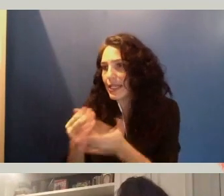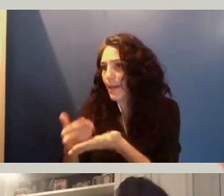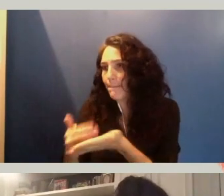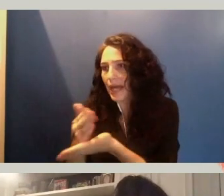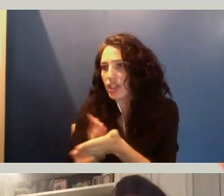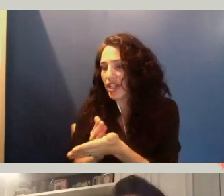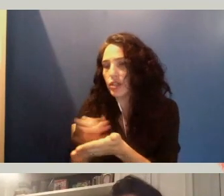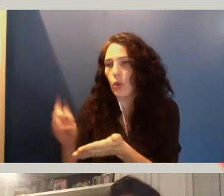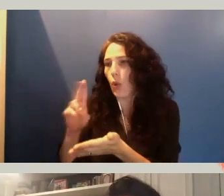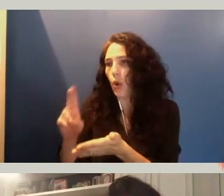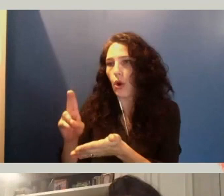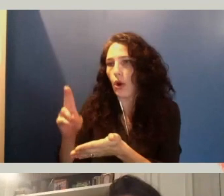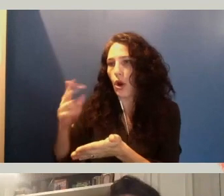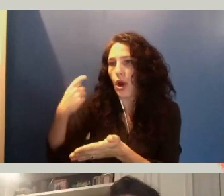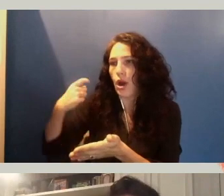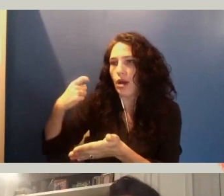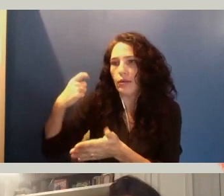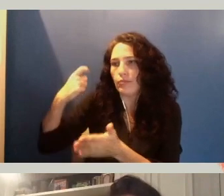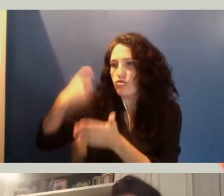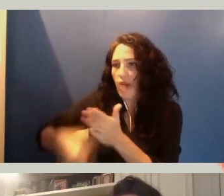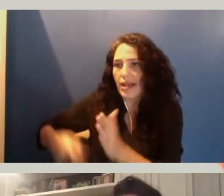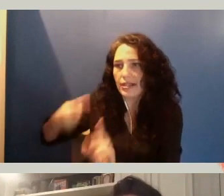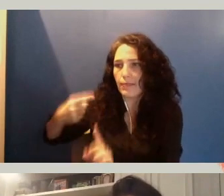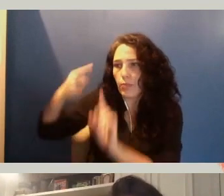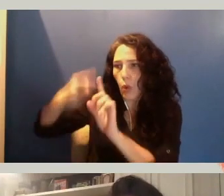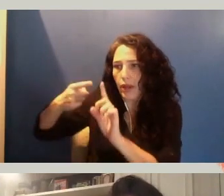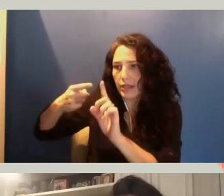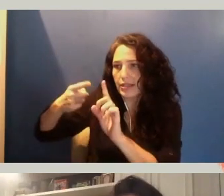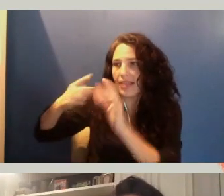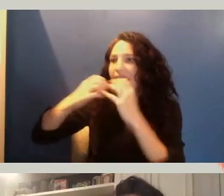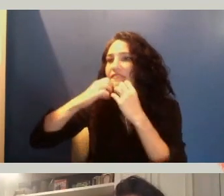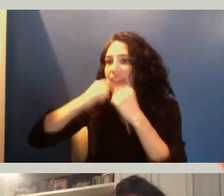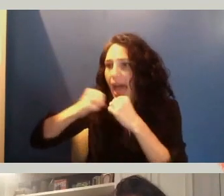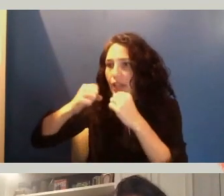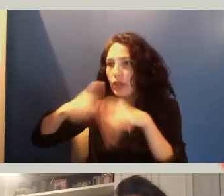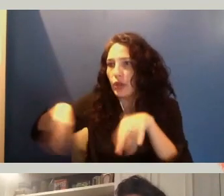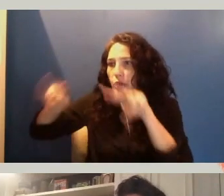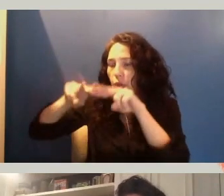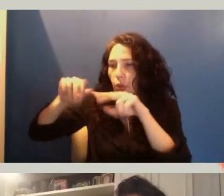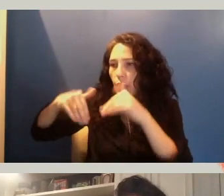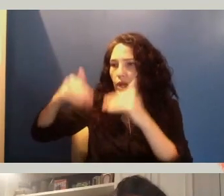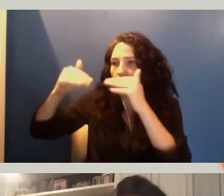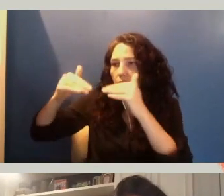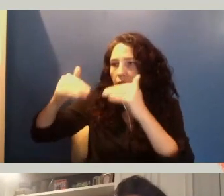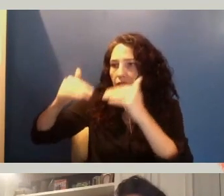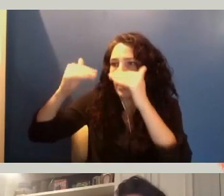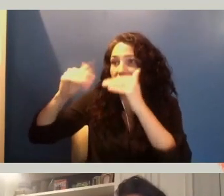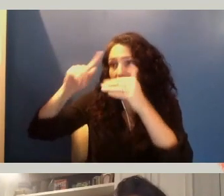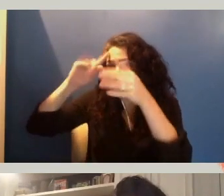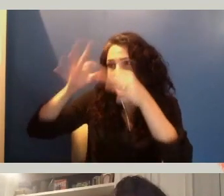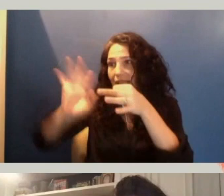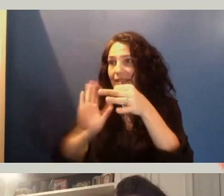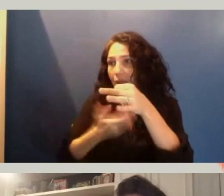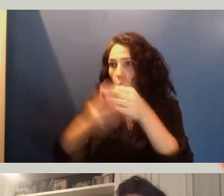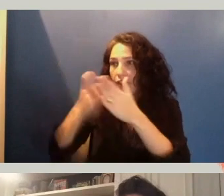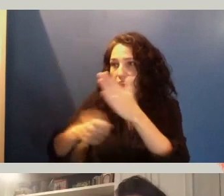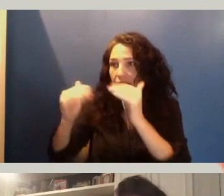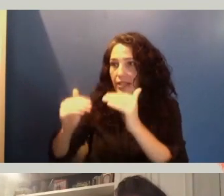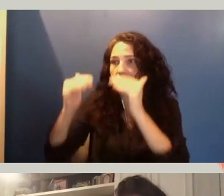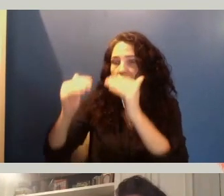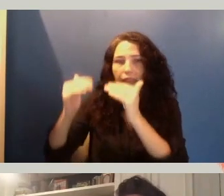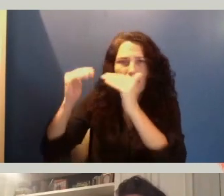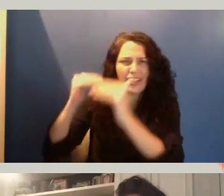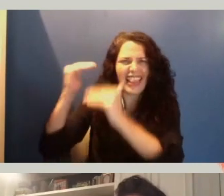how those films' value is determined, which then in those cases can determine our fees in the above the line